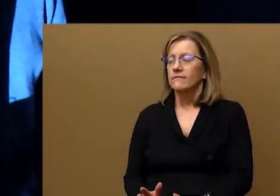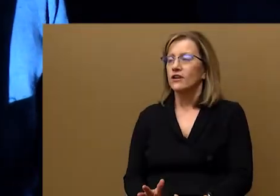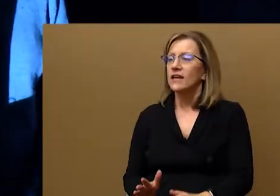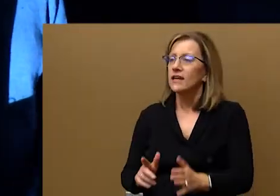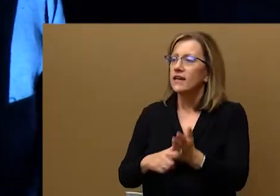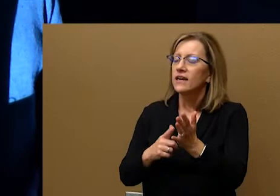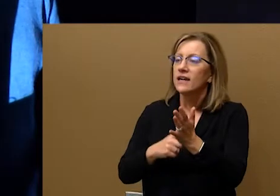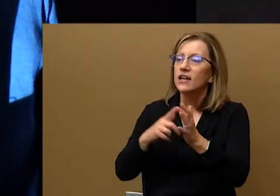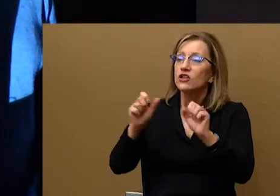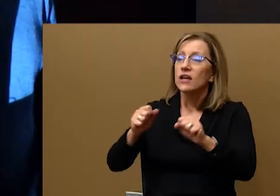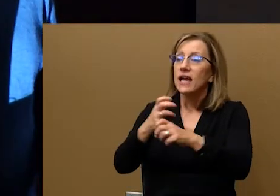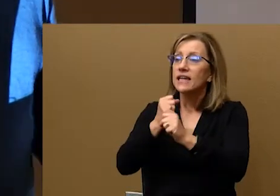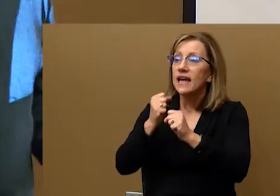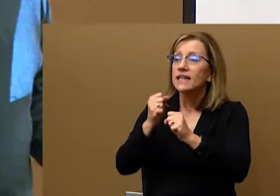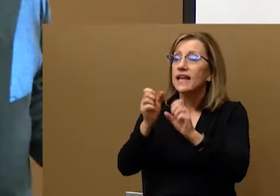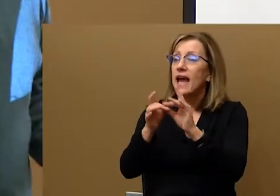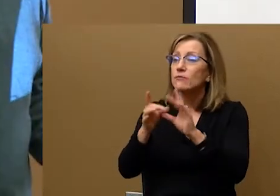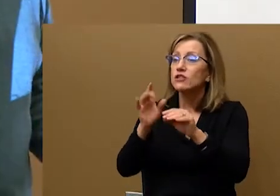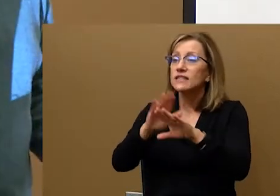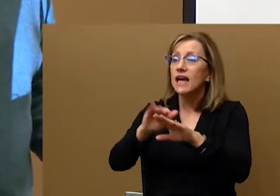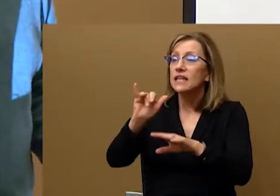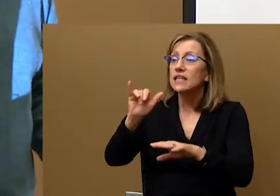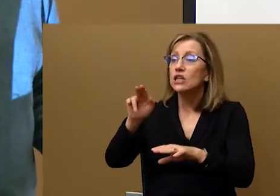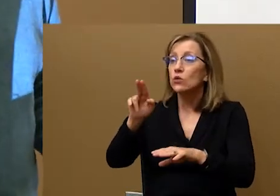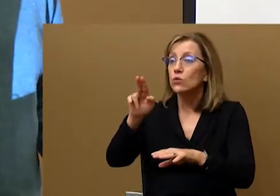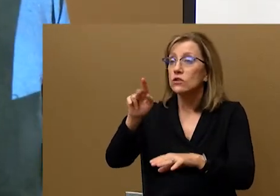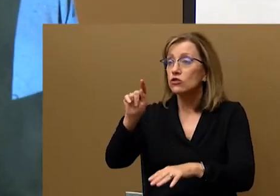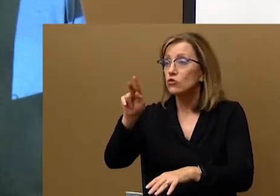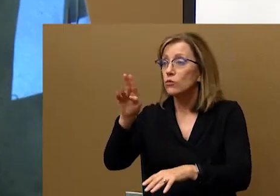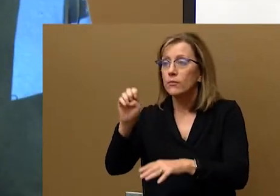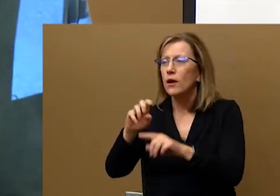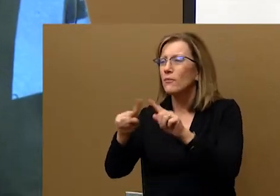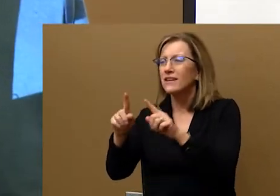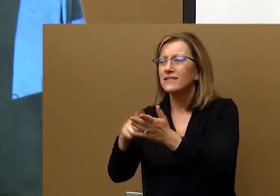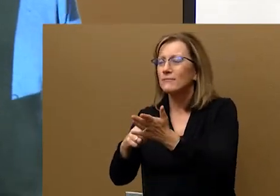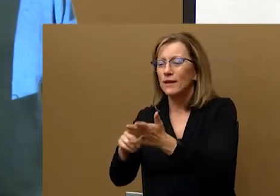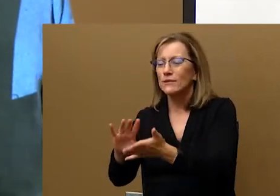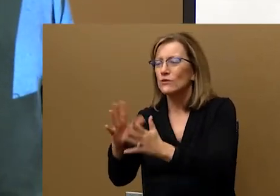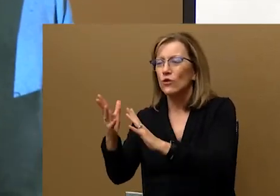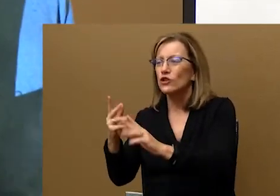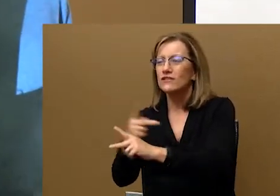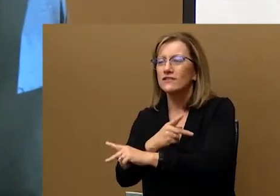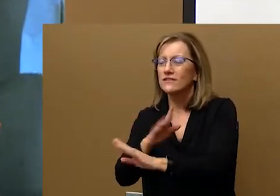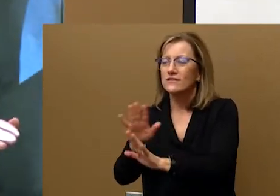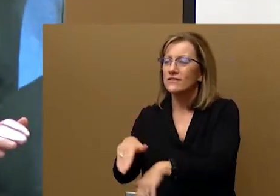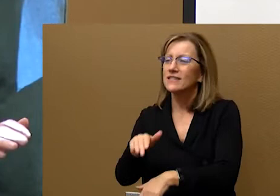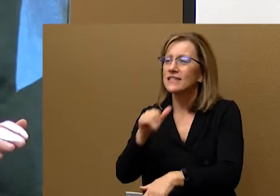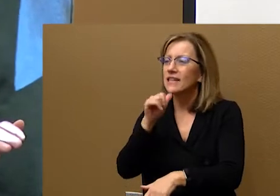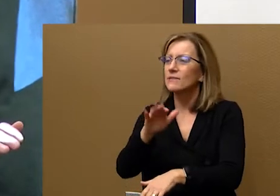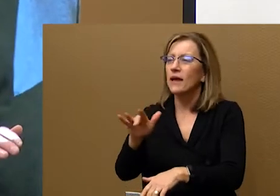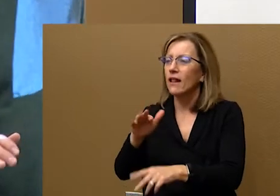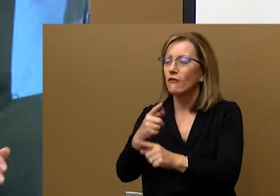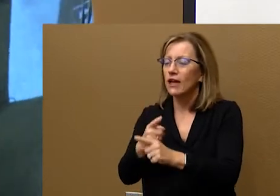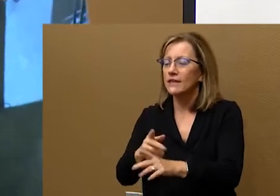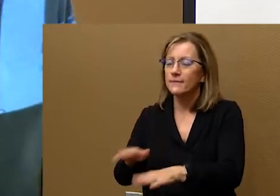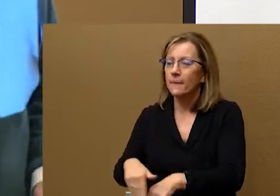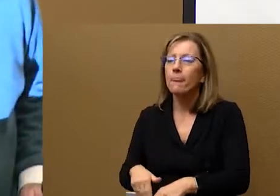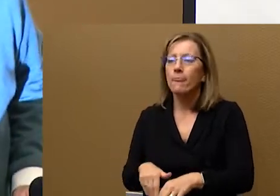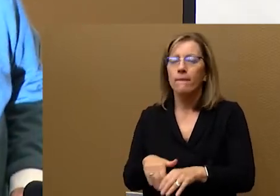but sometimes they're you can get captions in YouTube, but sometimes the captions make it worse.